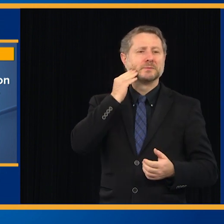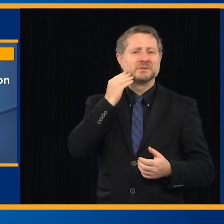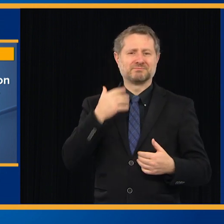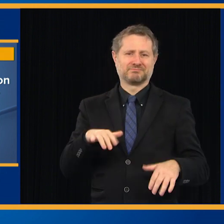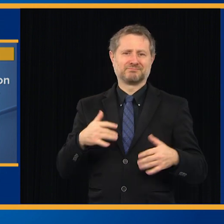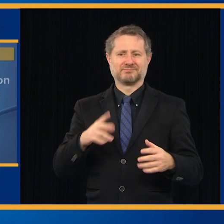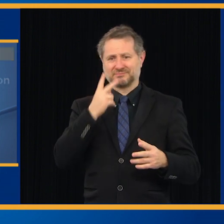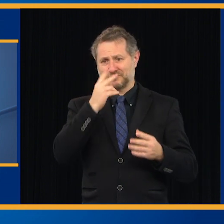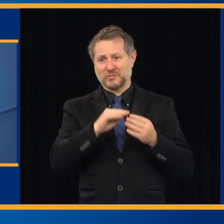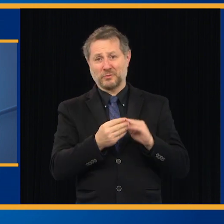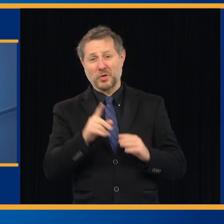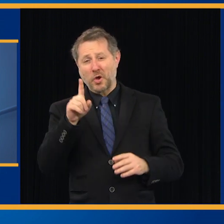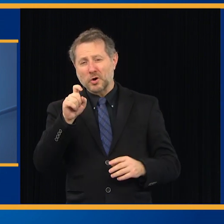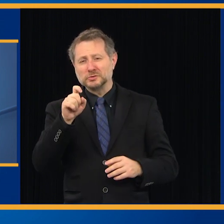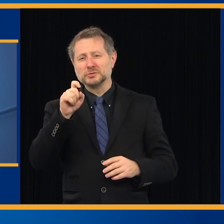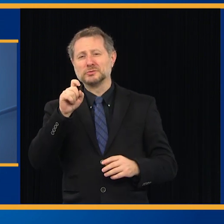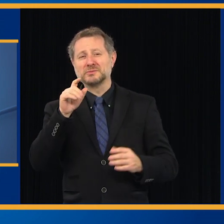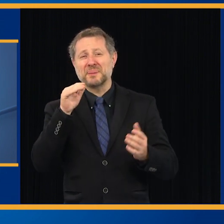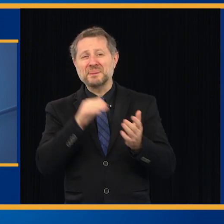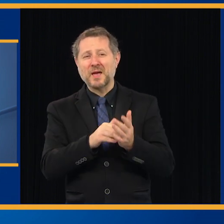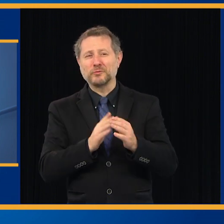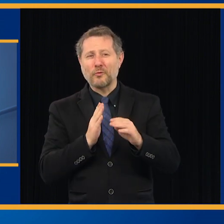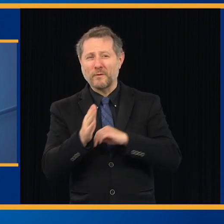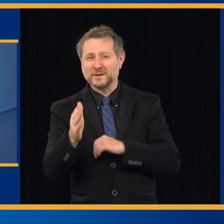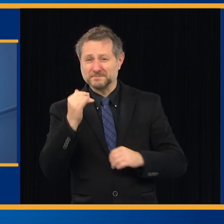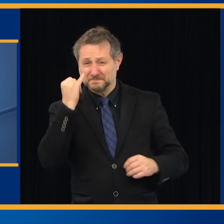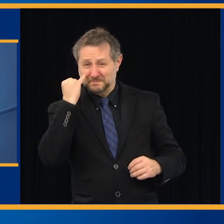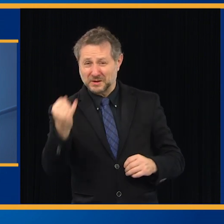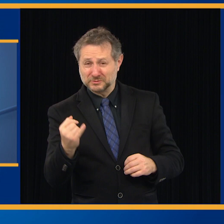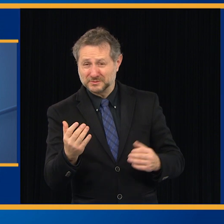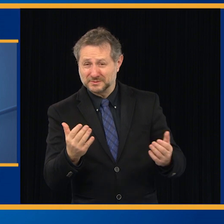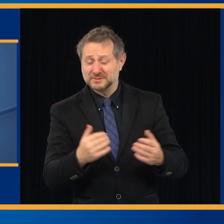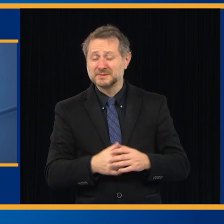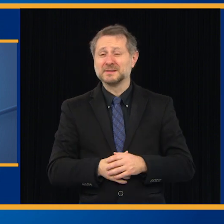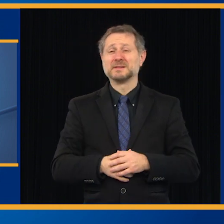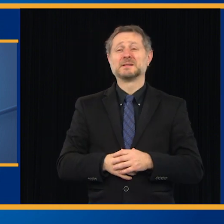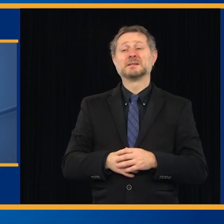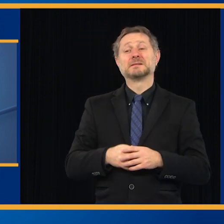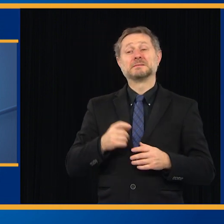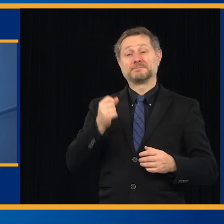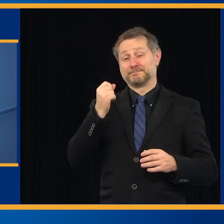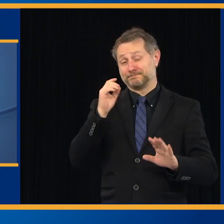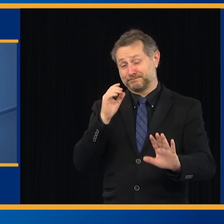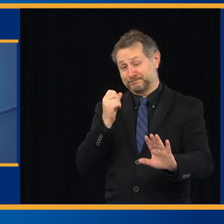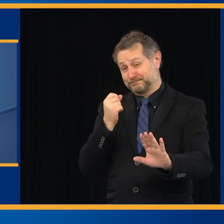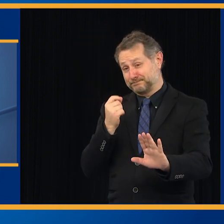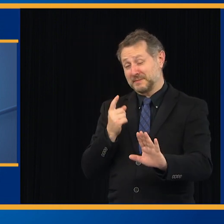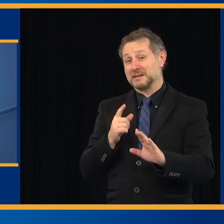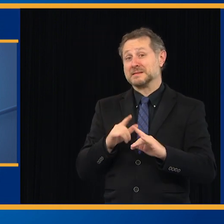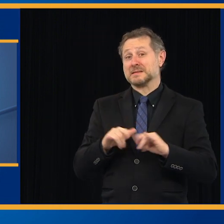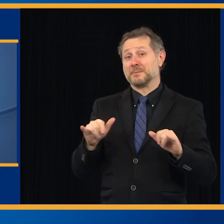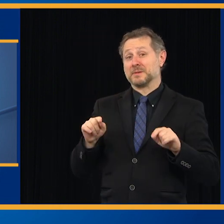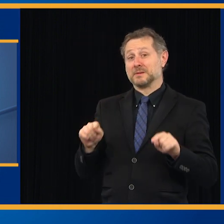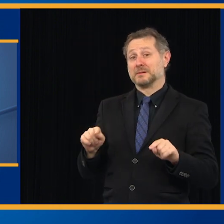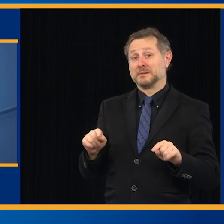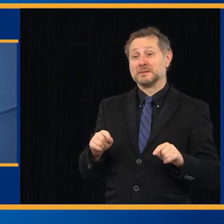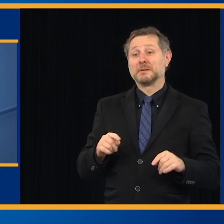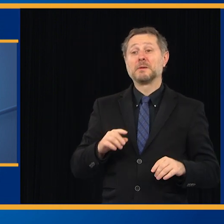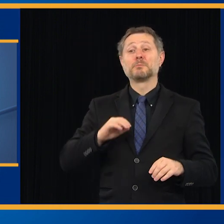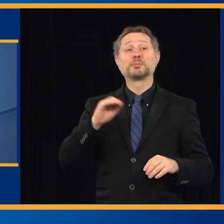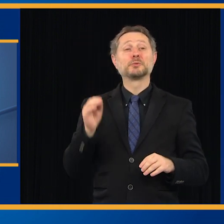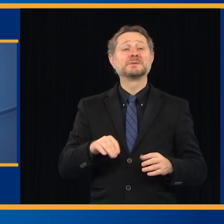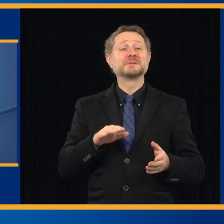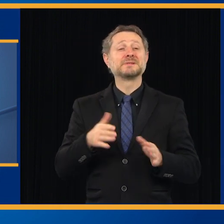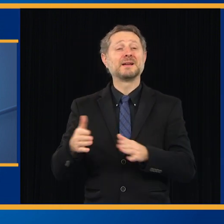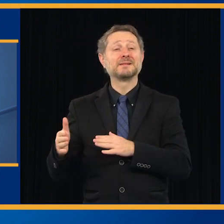over 100,000 residents. But New York's percentage of deaths